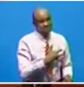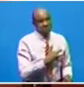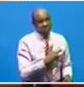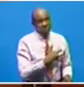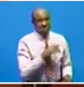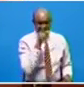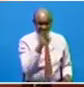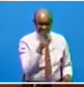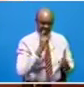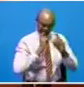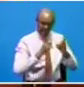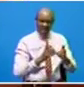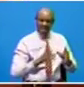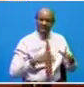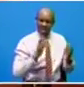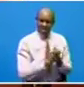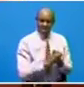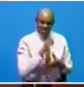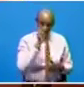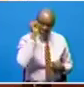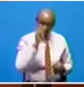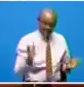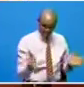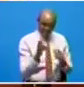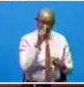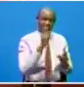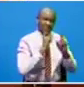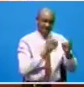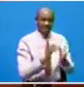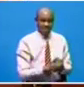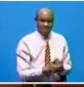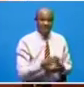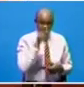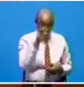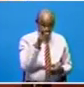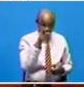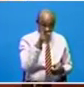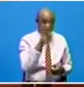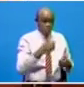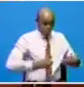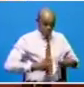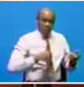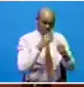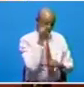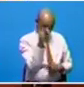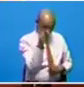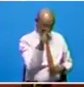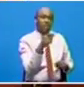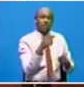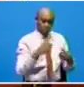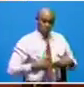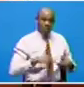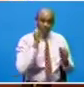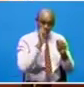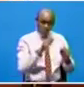By this kind of talent. This talent must be encouraged. Sure. This is the kind of youth we are talking about, mm-hmm. whom we will